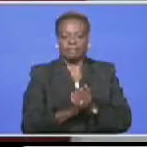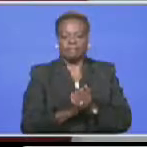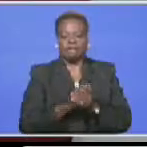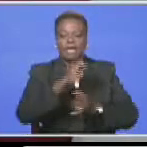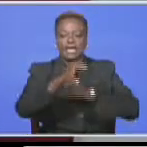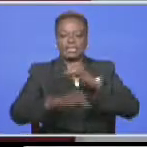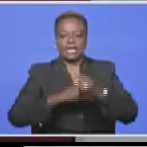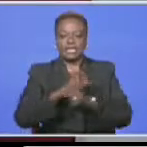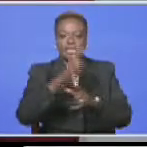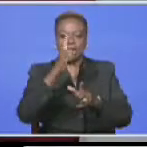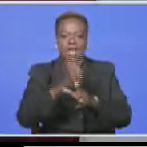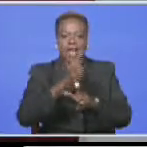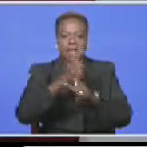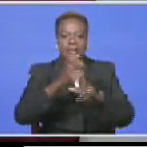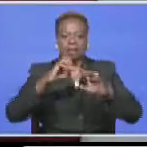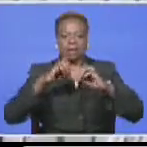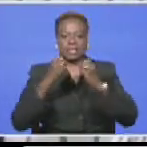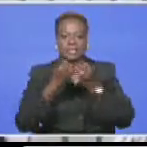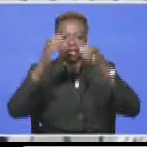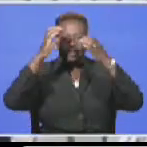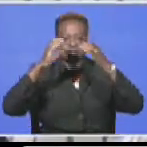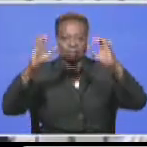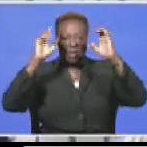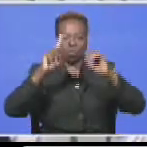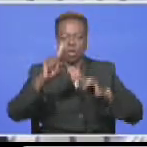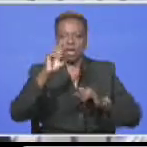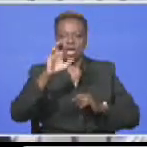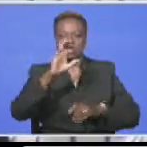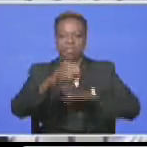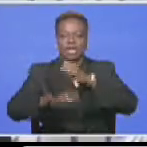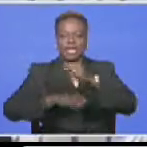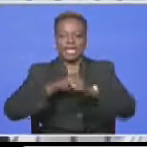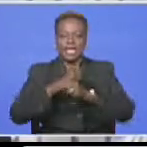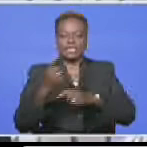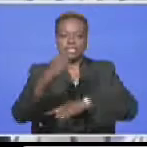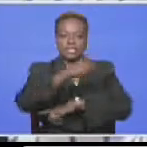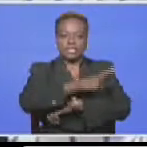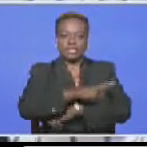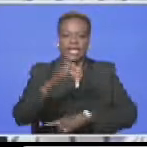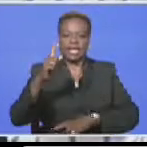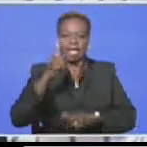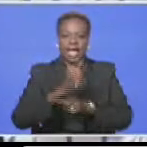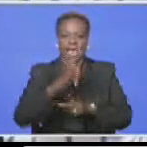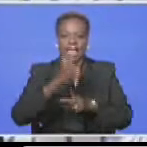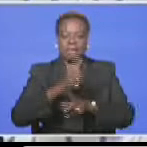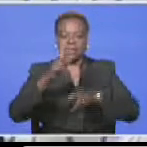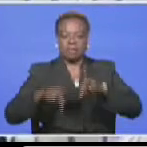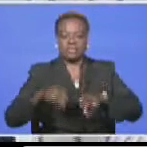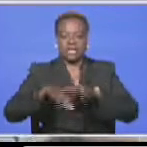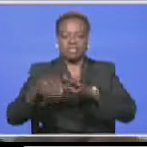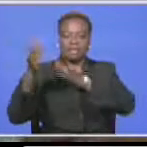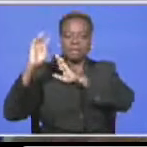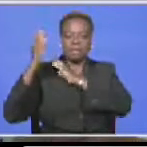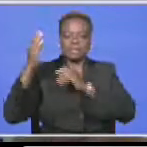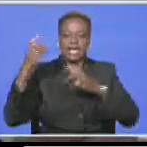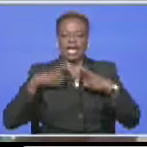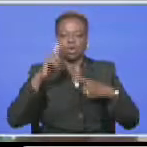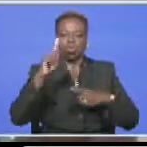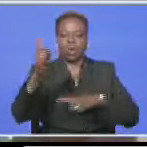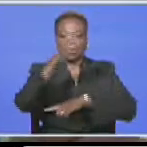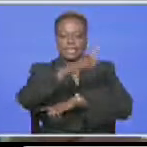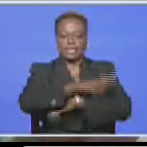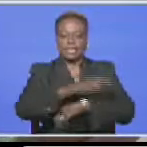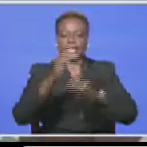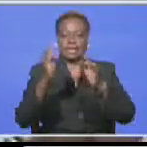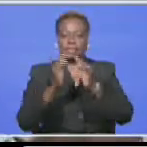The International Labor Organization is celebrating 100 years, and today labor officials here in the Bahamas held a one-day symposium at the National